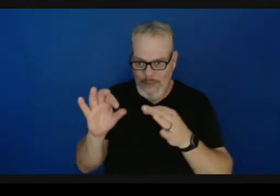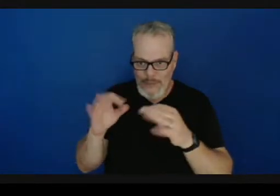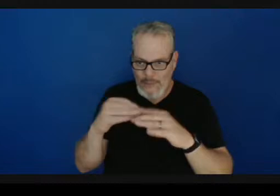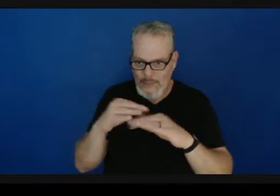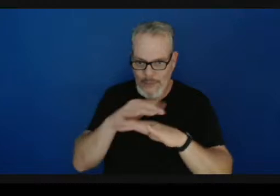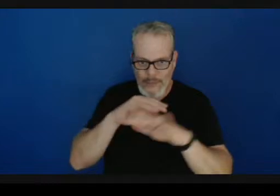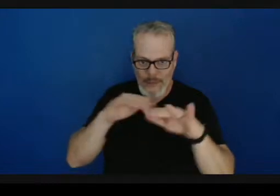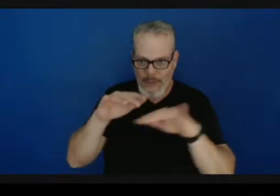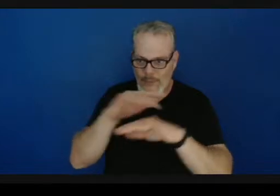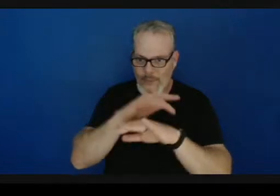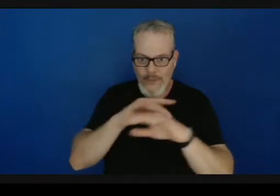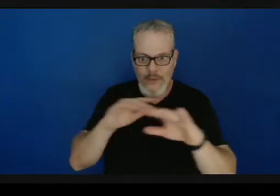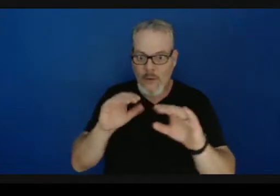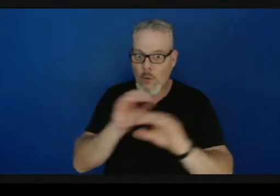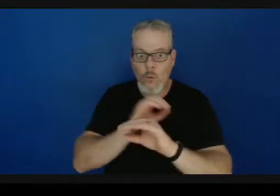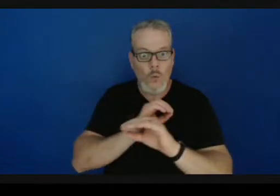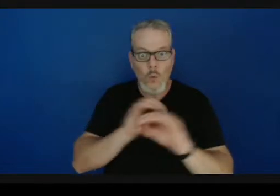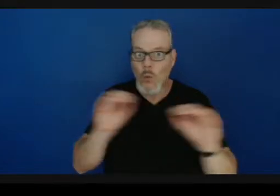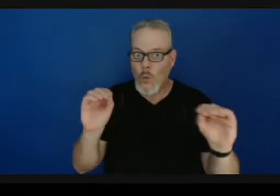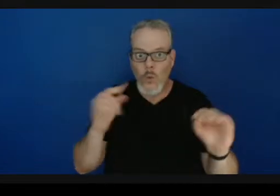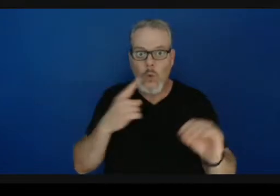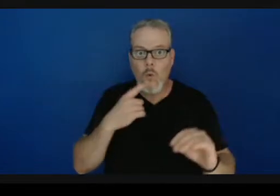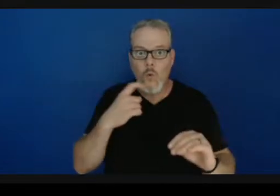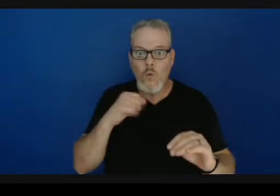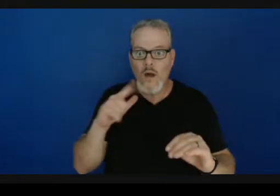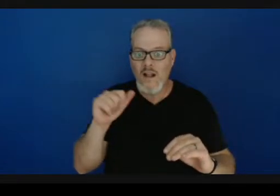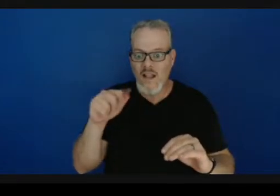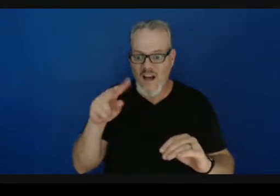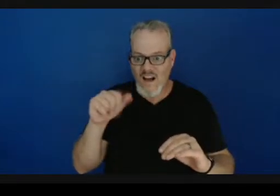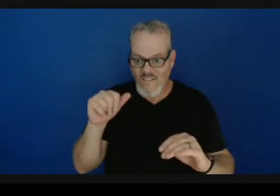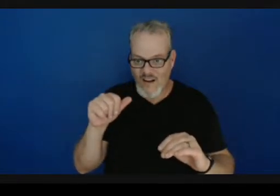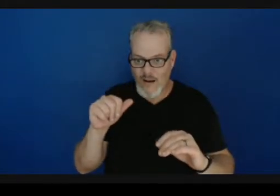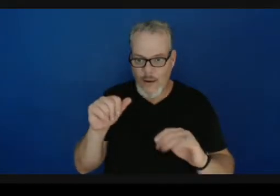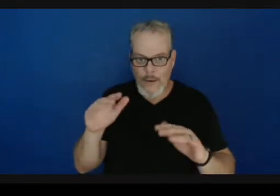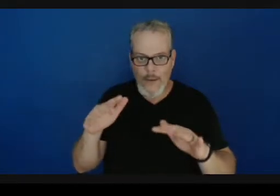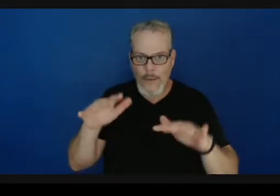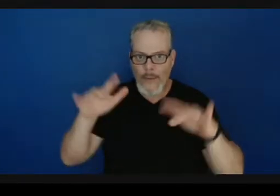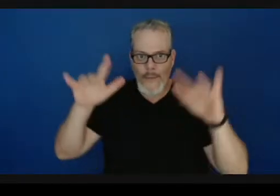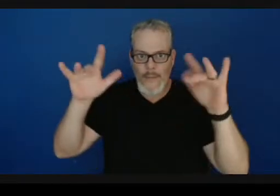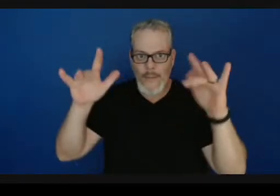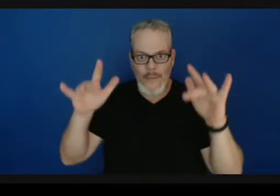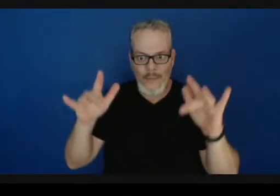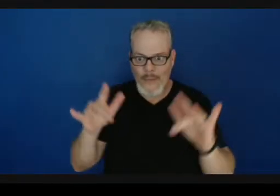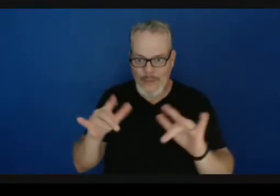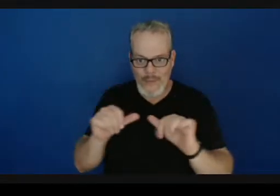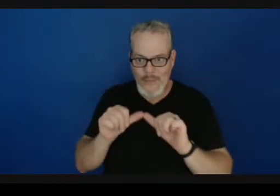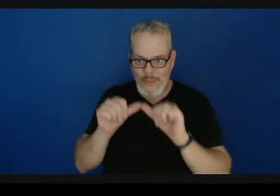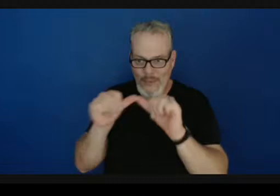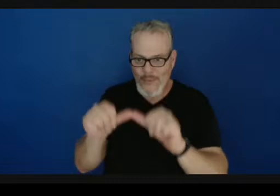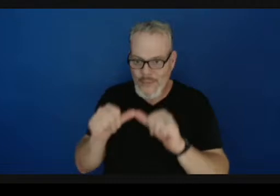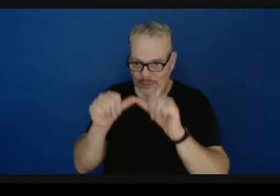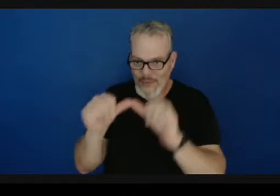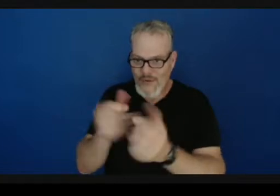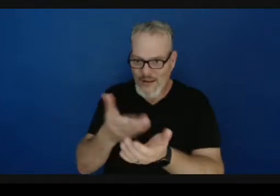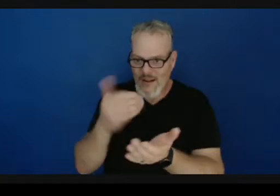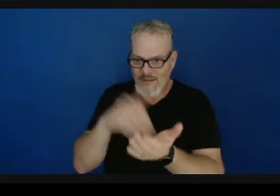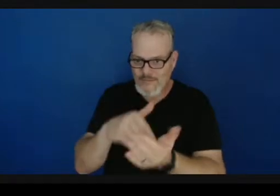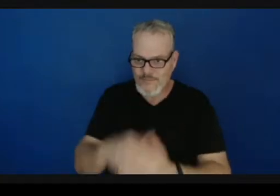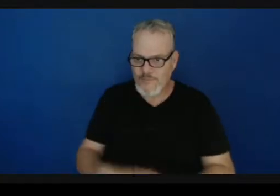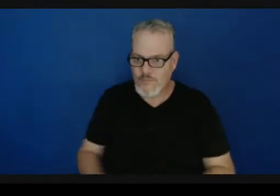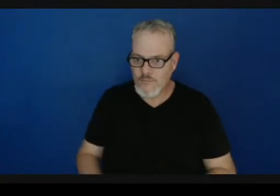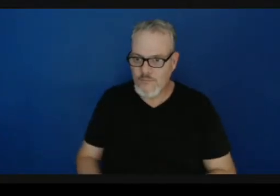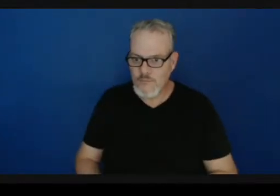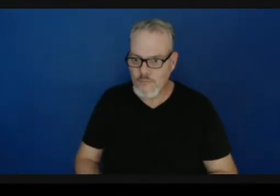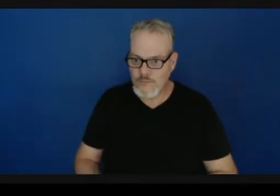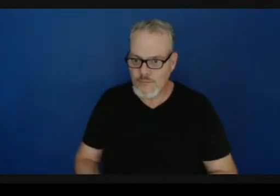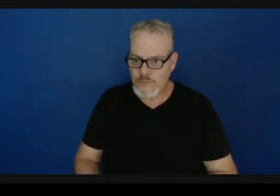red lava, just see steaming, and then it's just glowing at evening. It's looped again, but let's let it come across the day to the